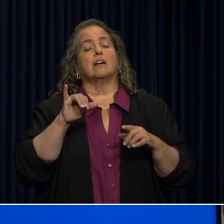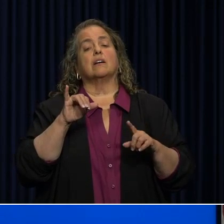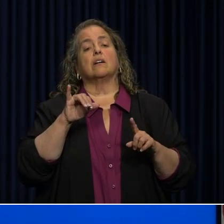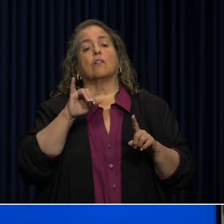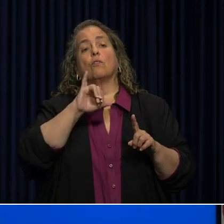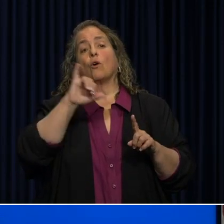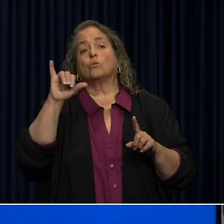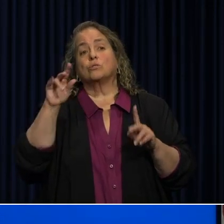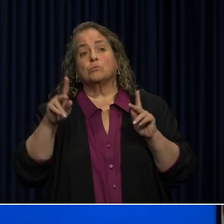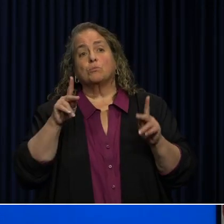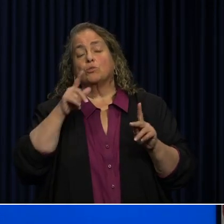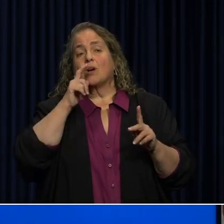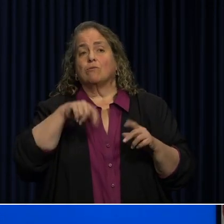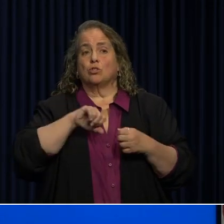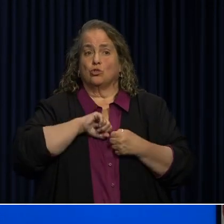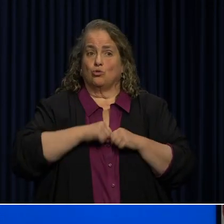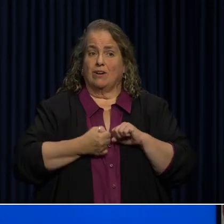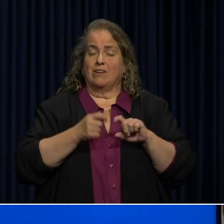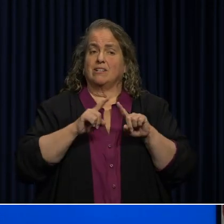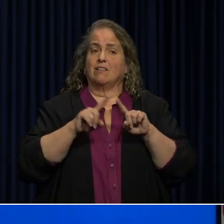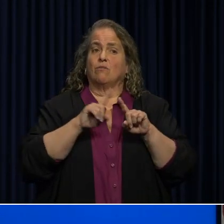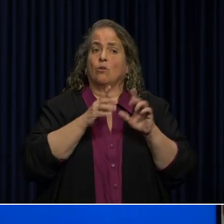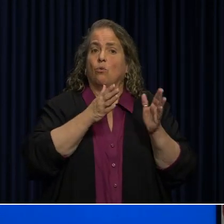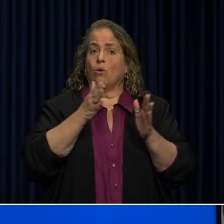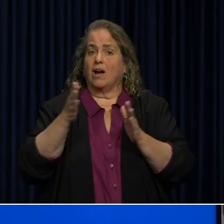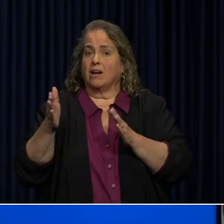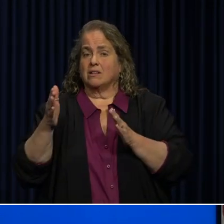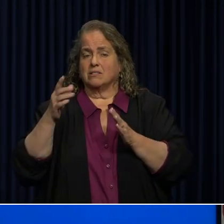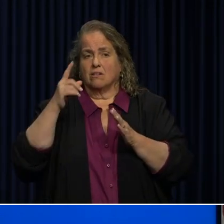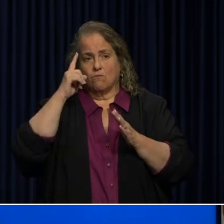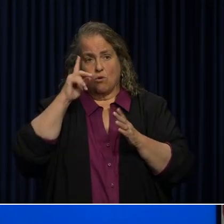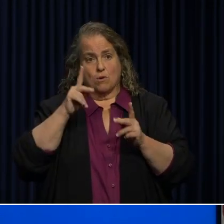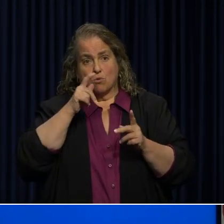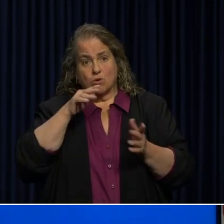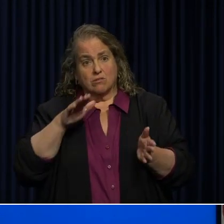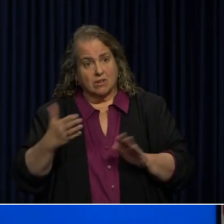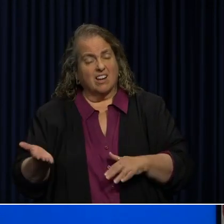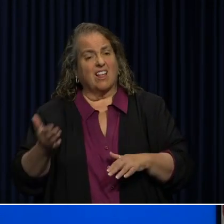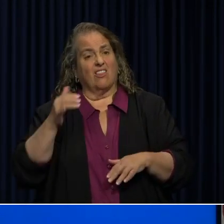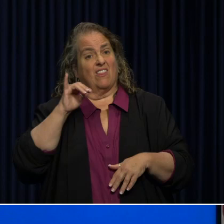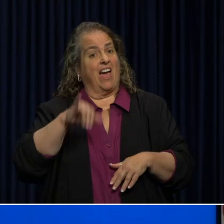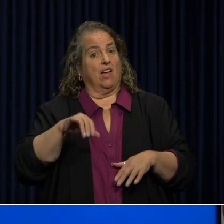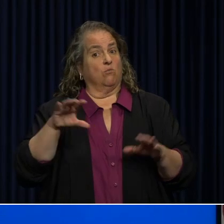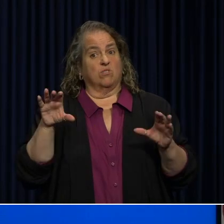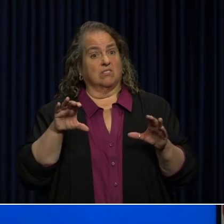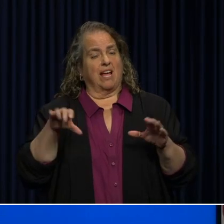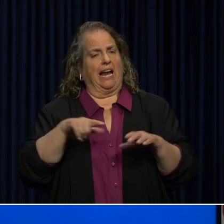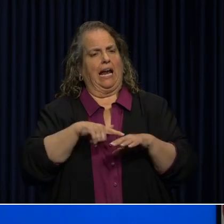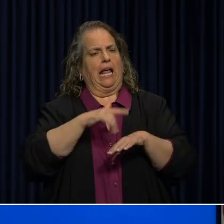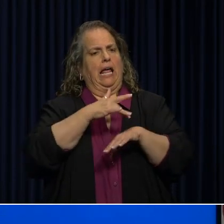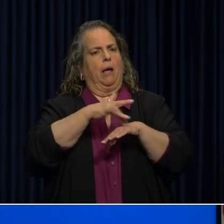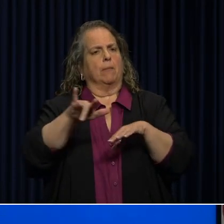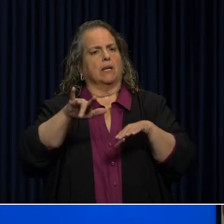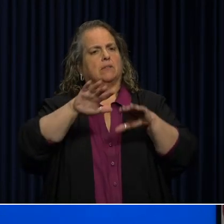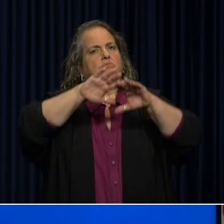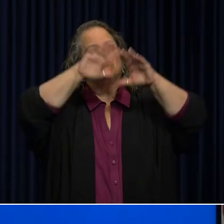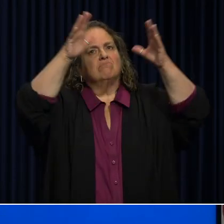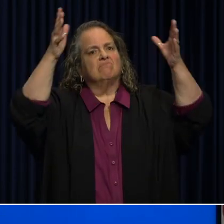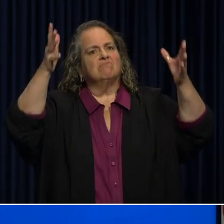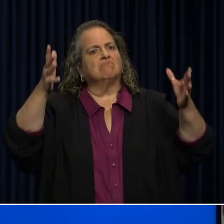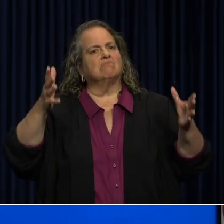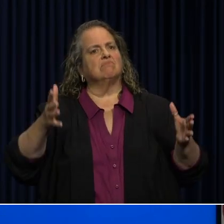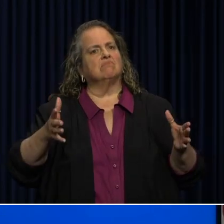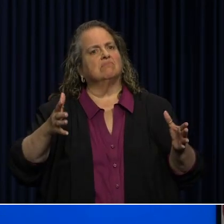have to grieve and grieve in different ways for lost loved ones, that was done in an empty rotunda. But I hope it